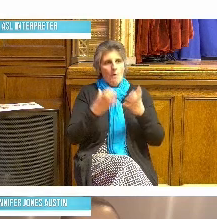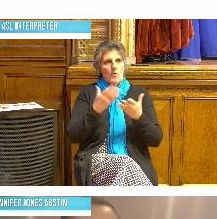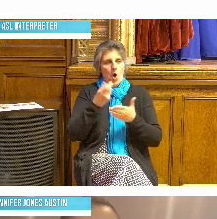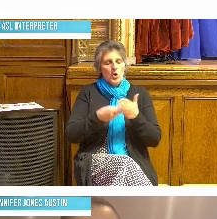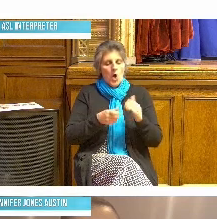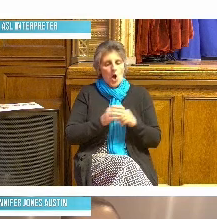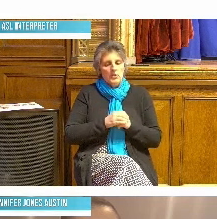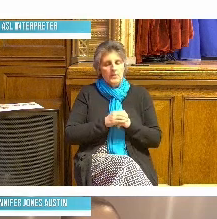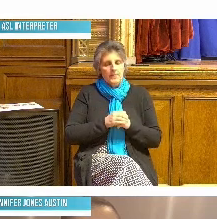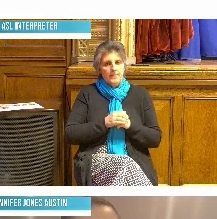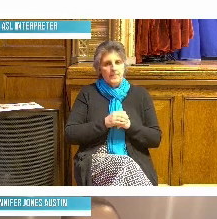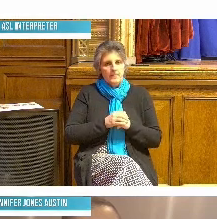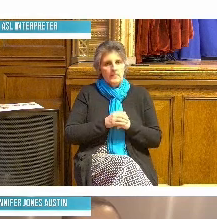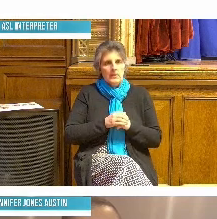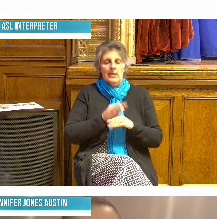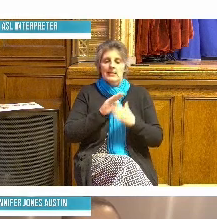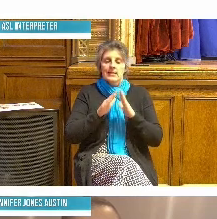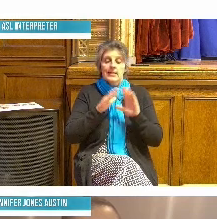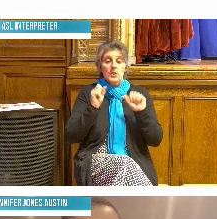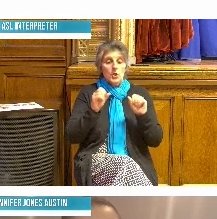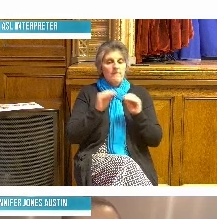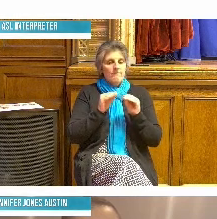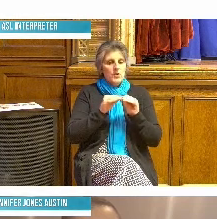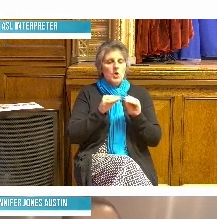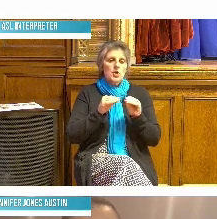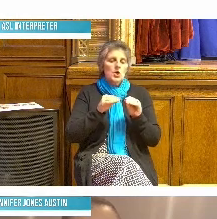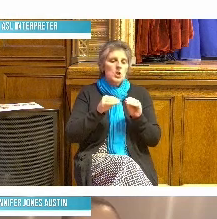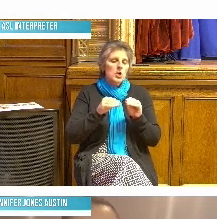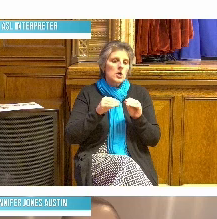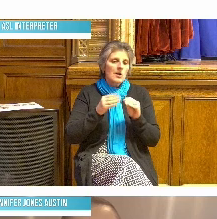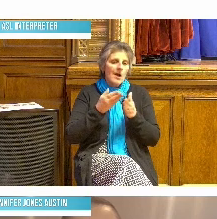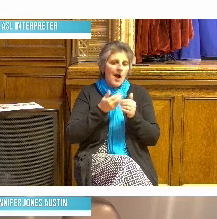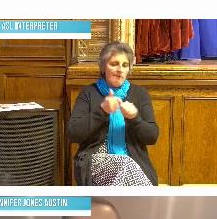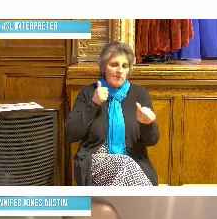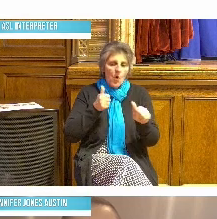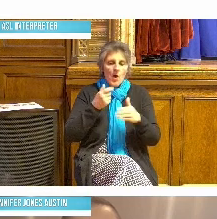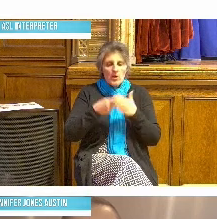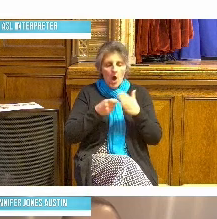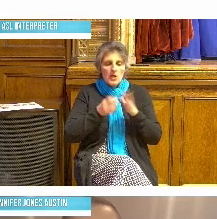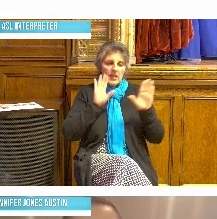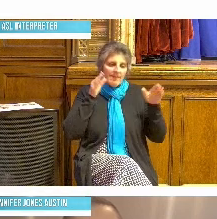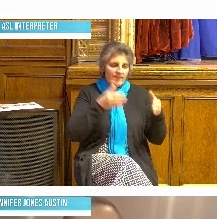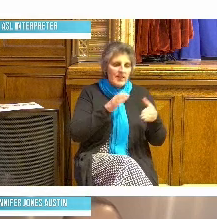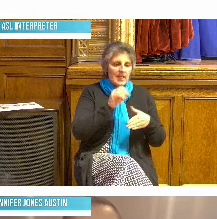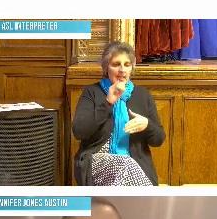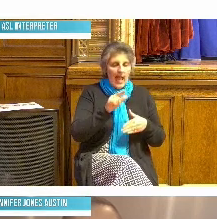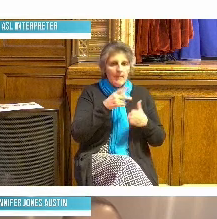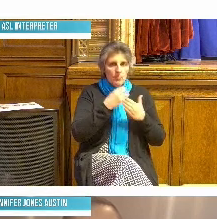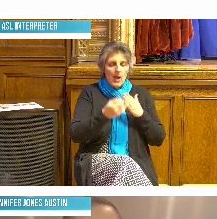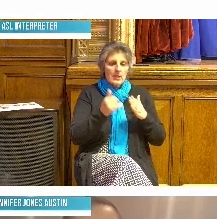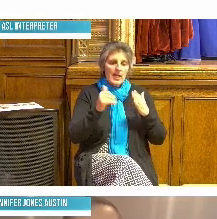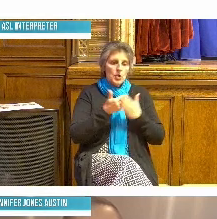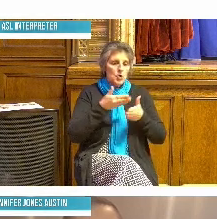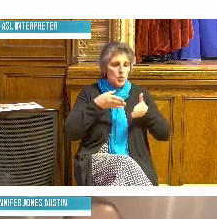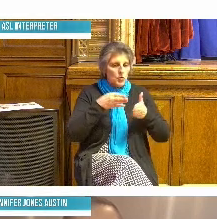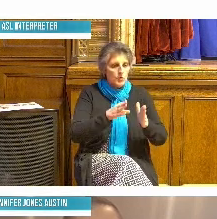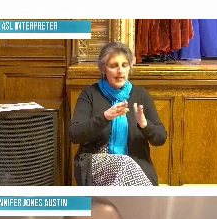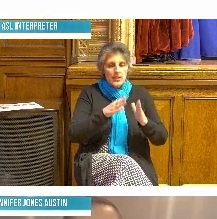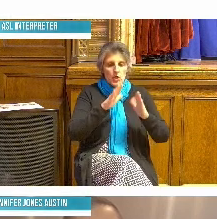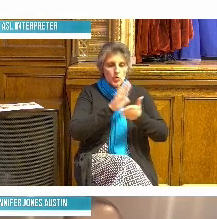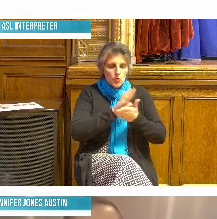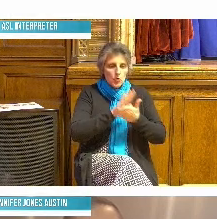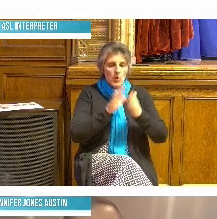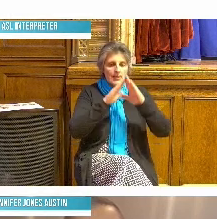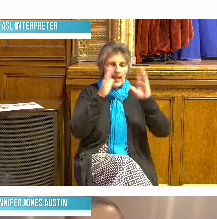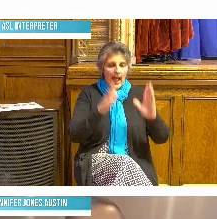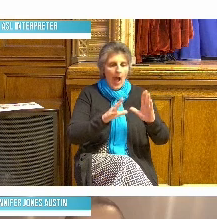costs. Cities could further defray expenses by investing in capital projects like new streets, schools, housing developments,